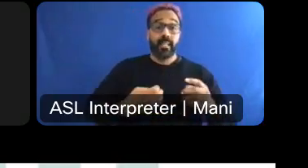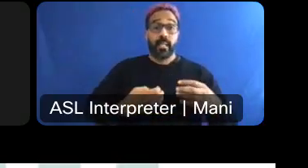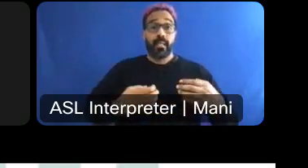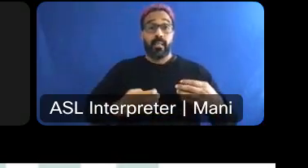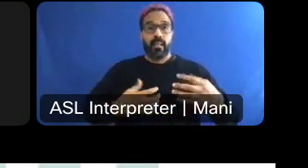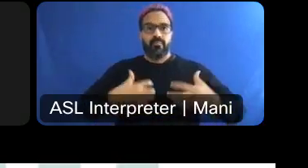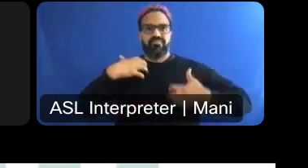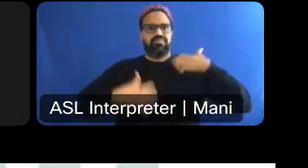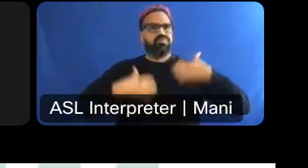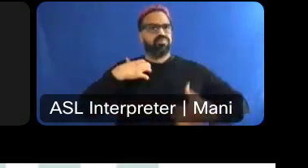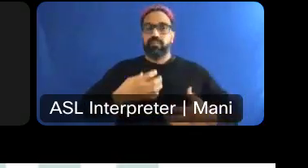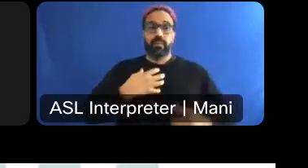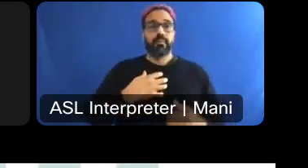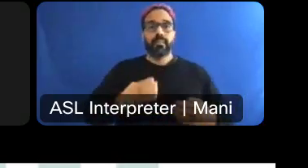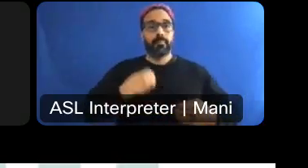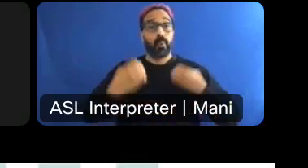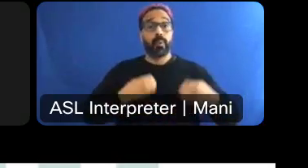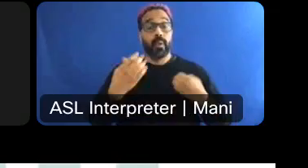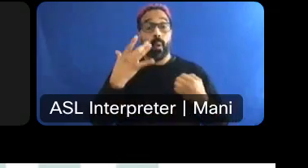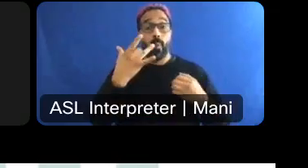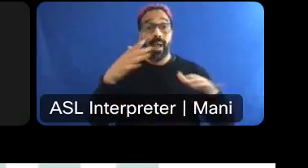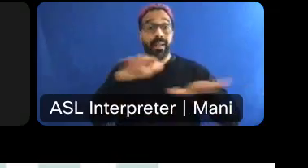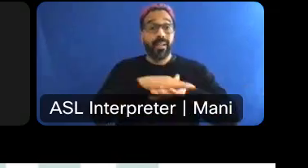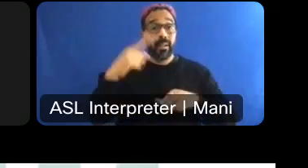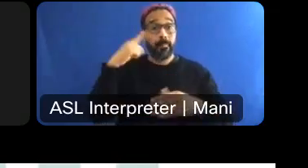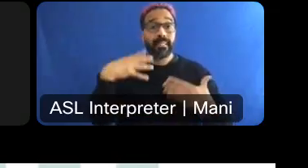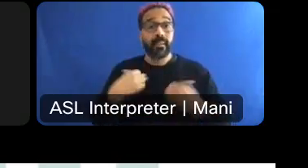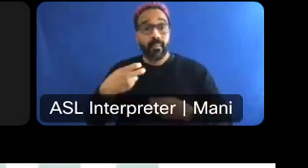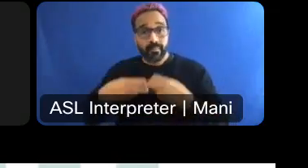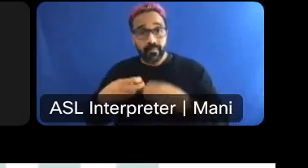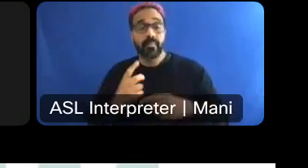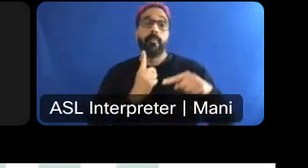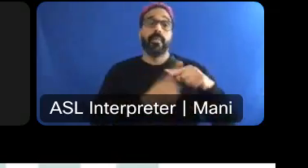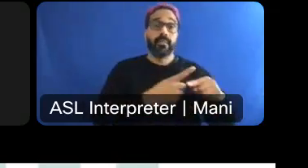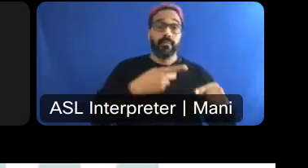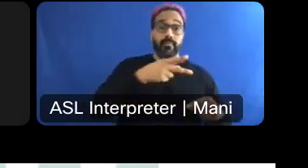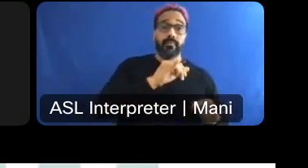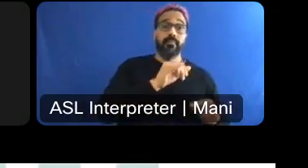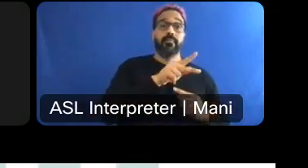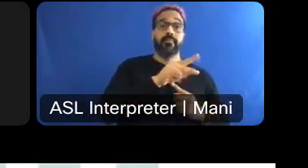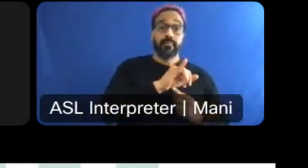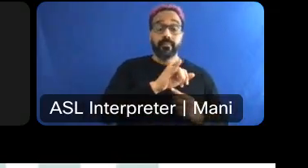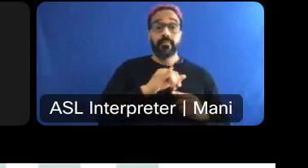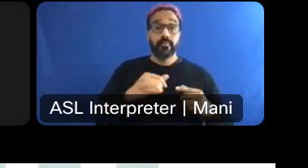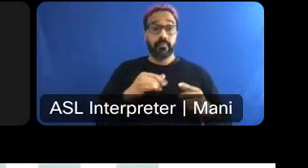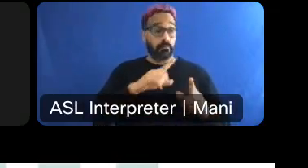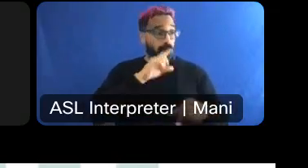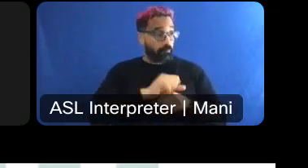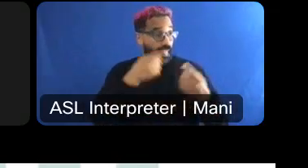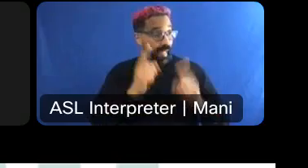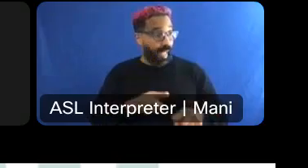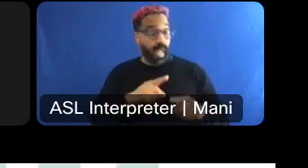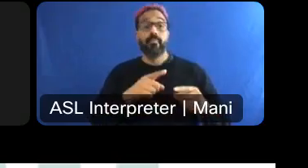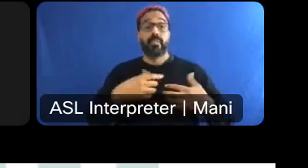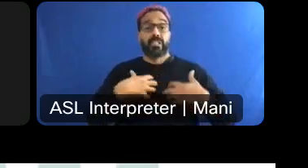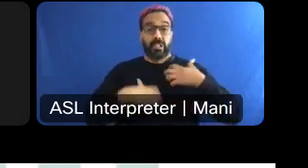again to the overlapping experiences of mental health and partner-inflicted brain injury. It's important that we allow one staff